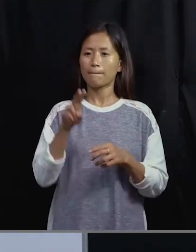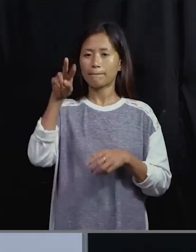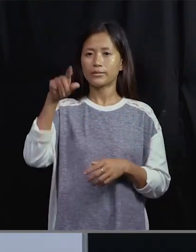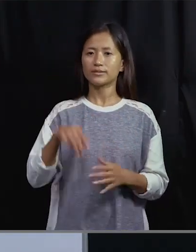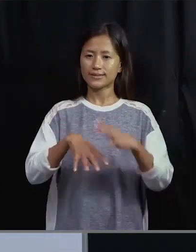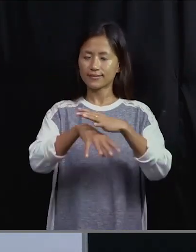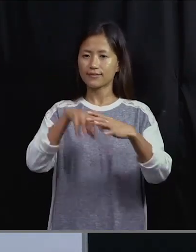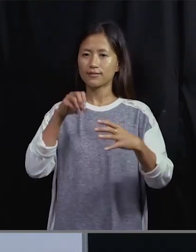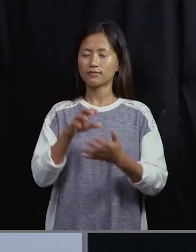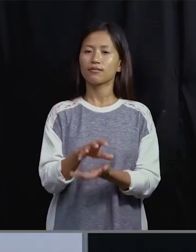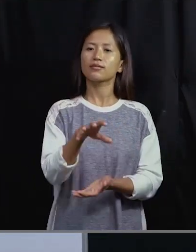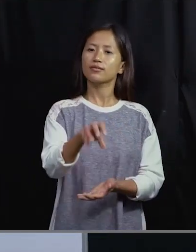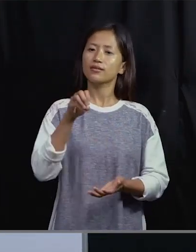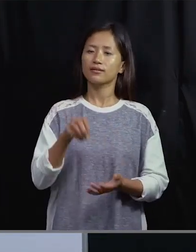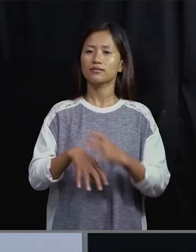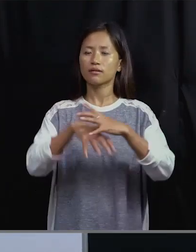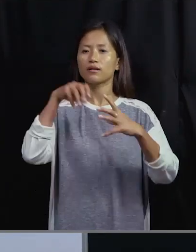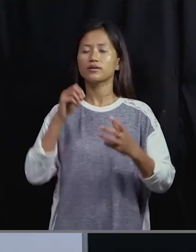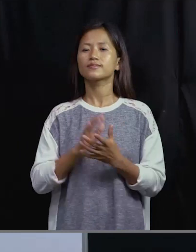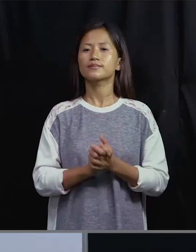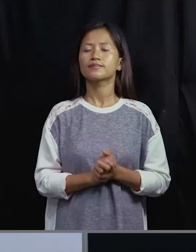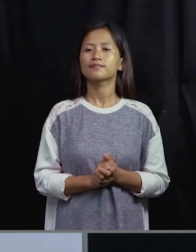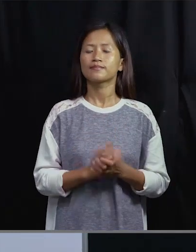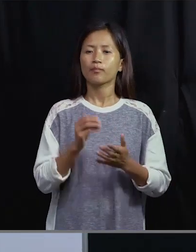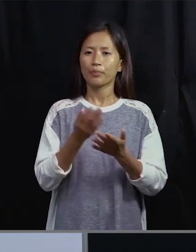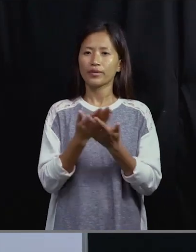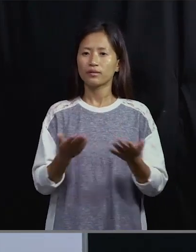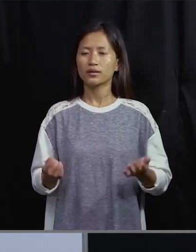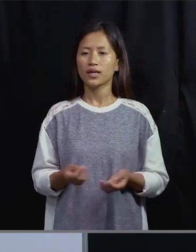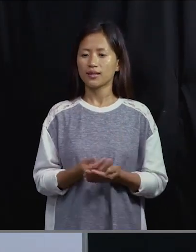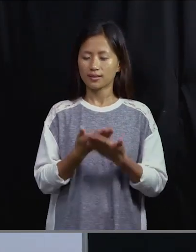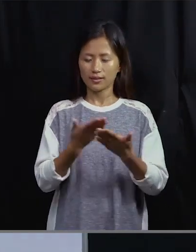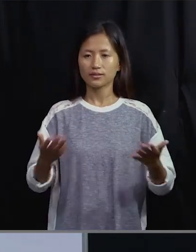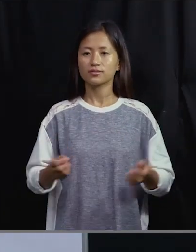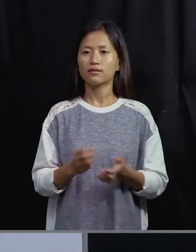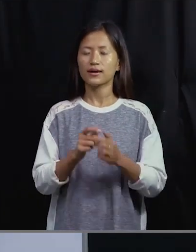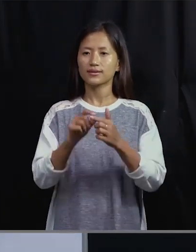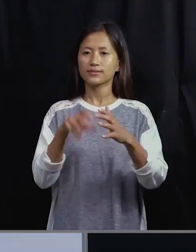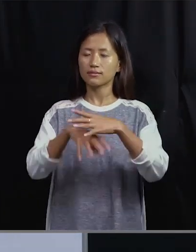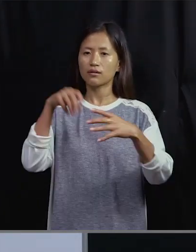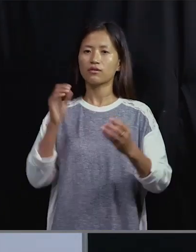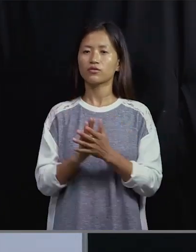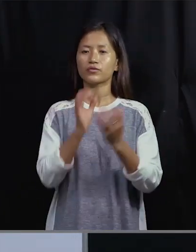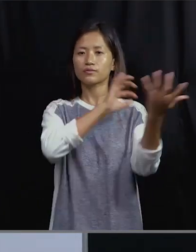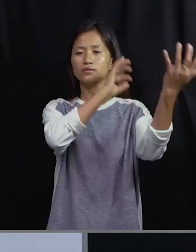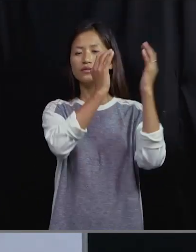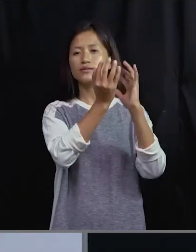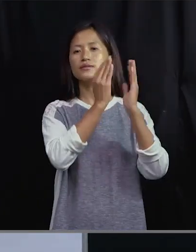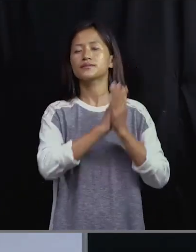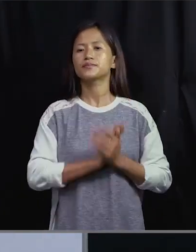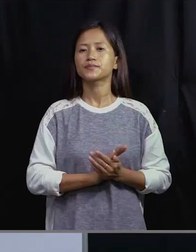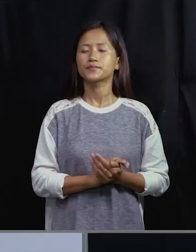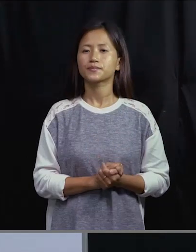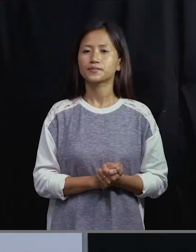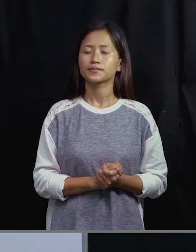So, extractive industries refers to those industry where things are extracted out from the earth. That means things are extracted